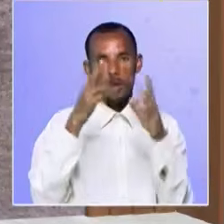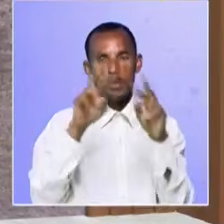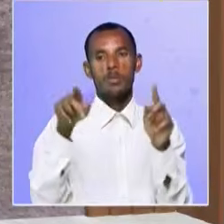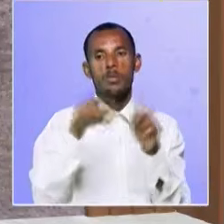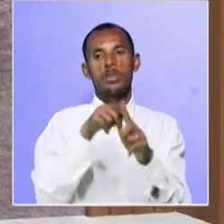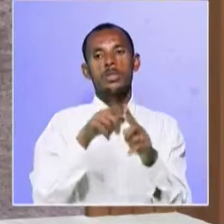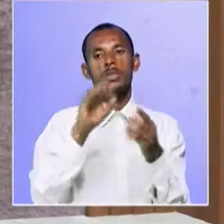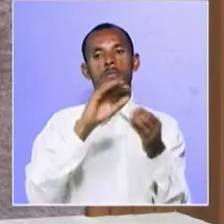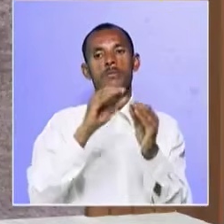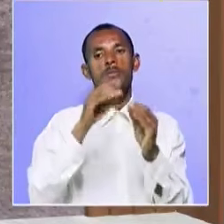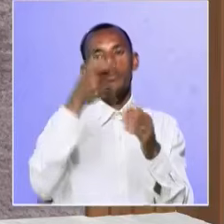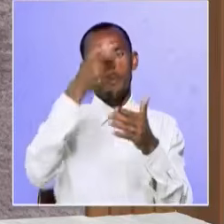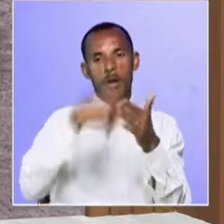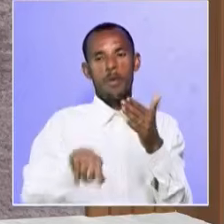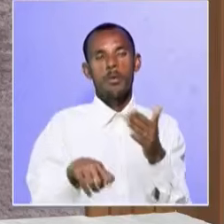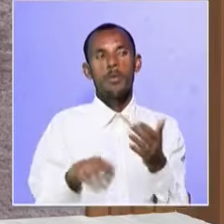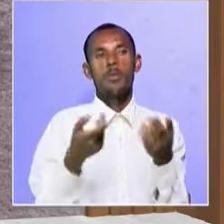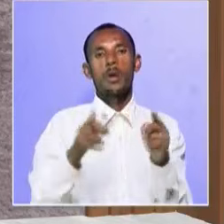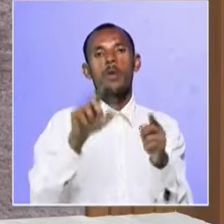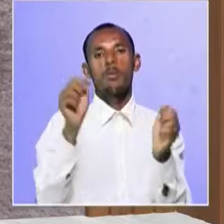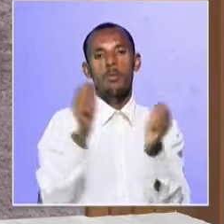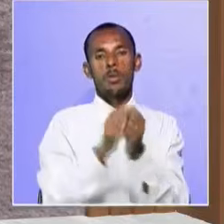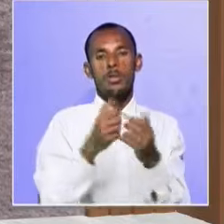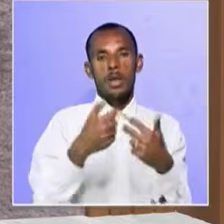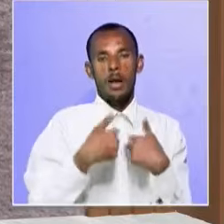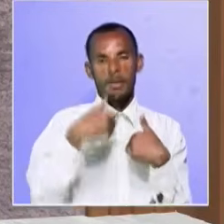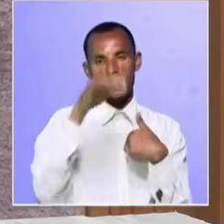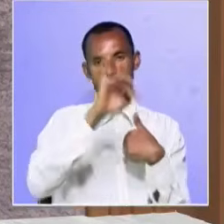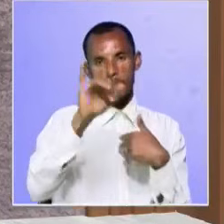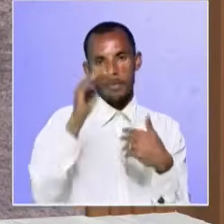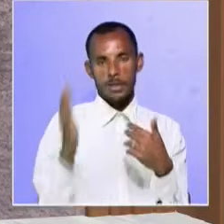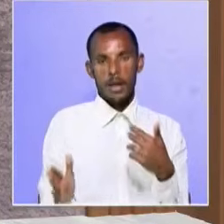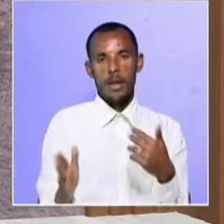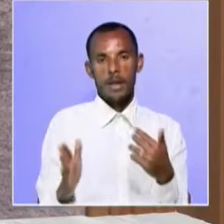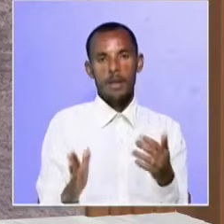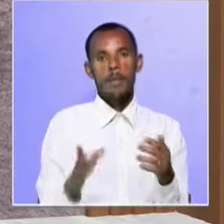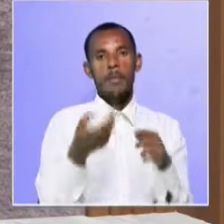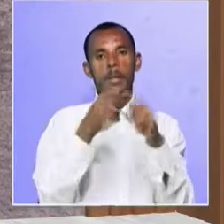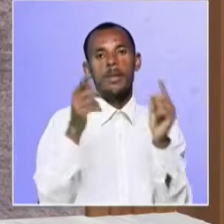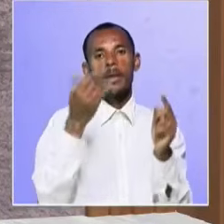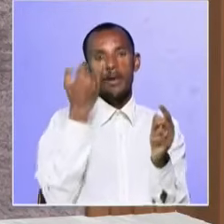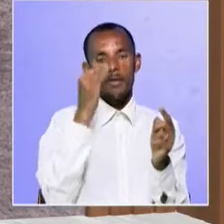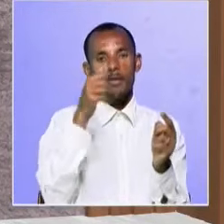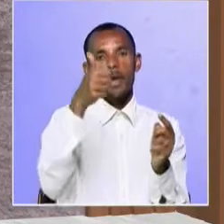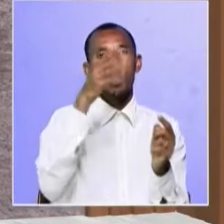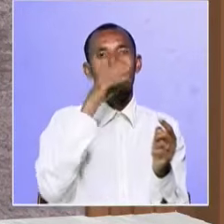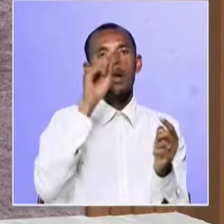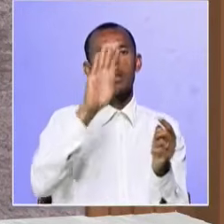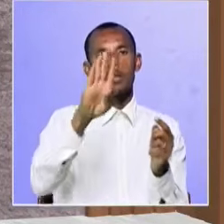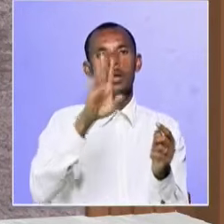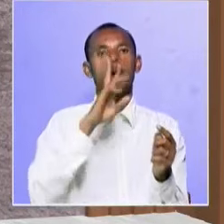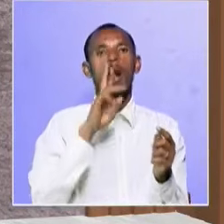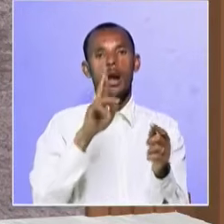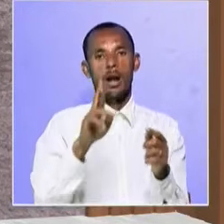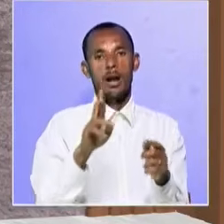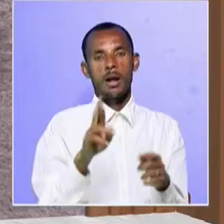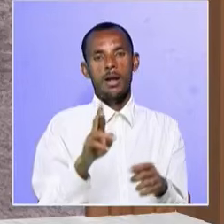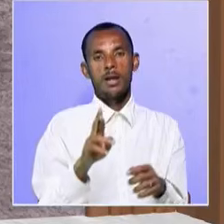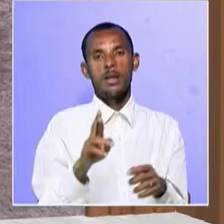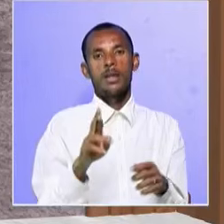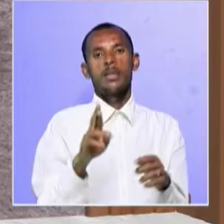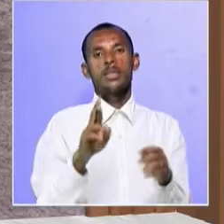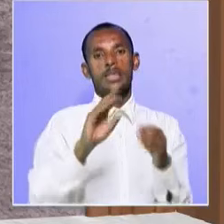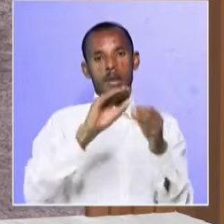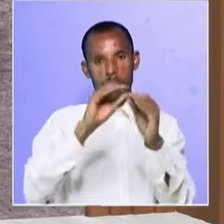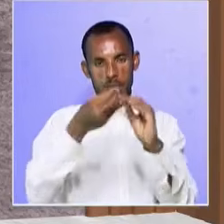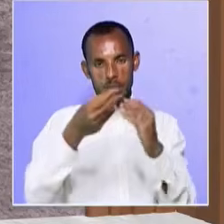positive value whenever both have the same sign. But if A and B are